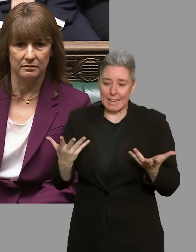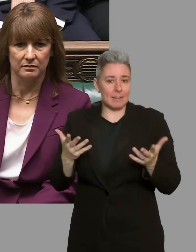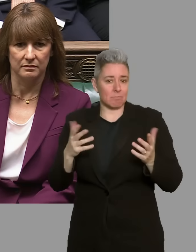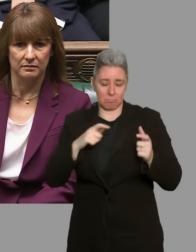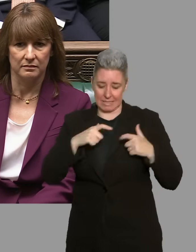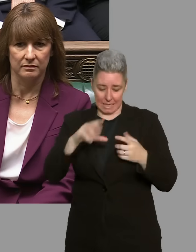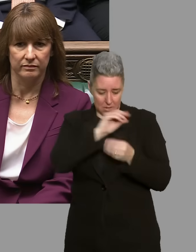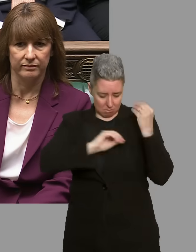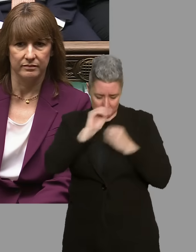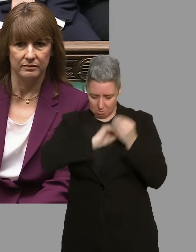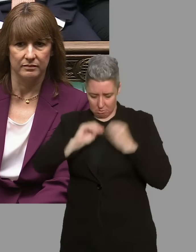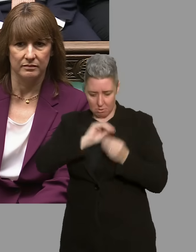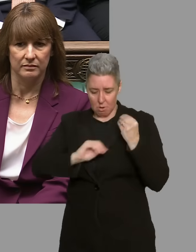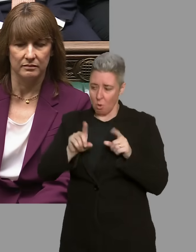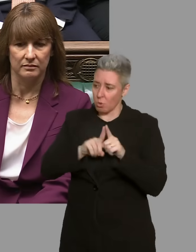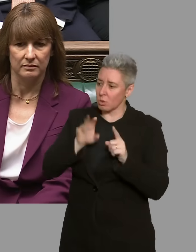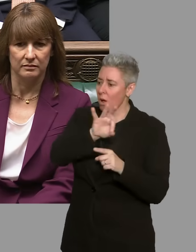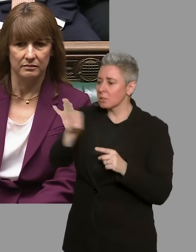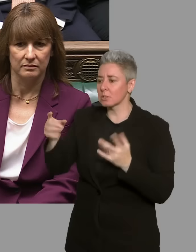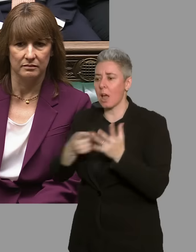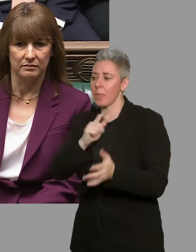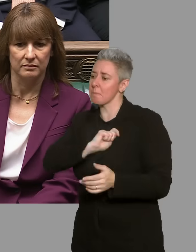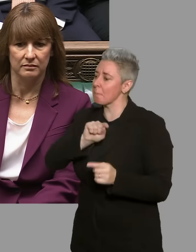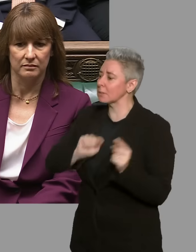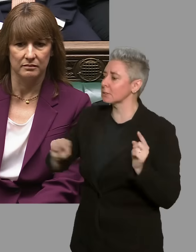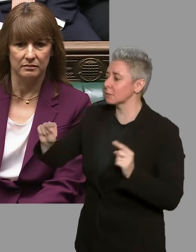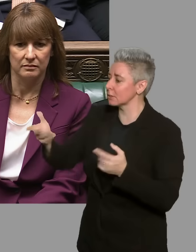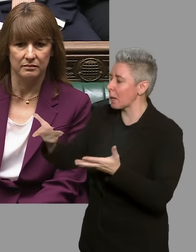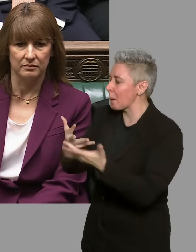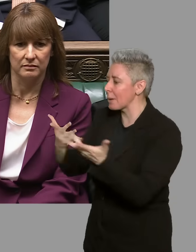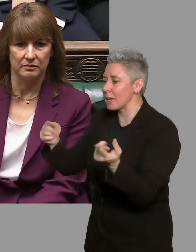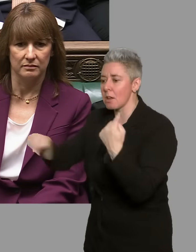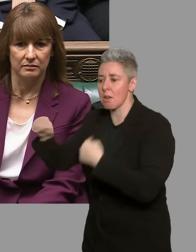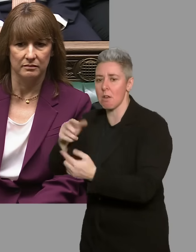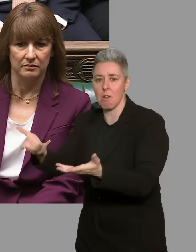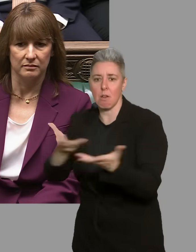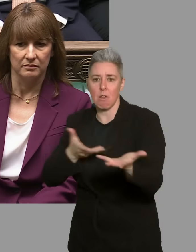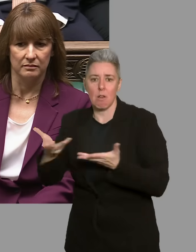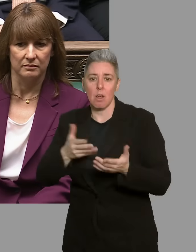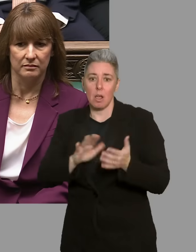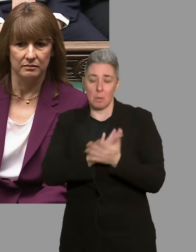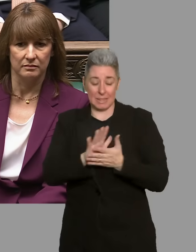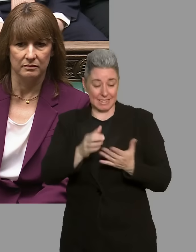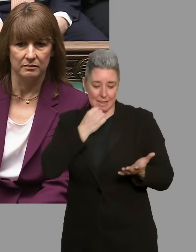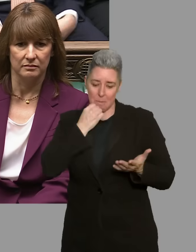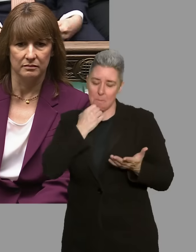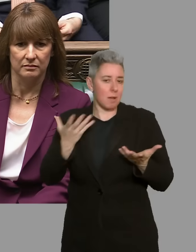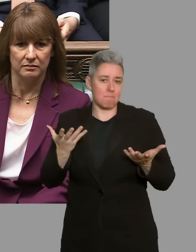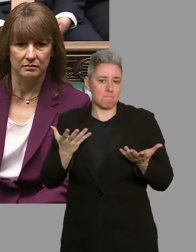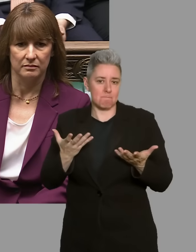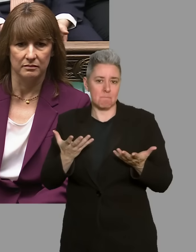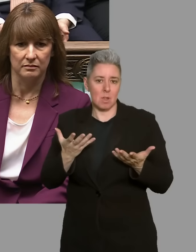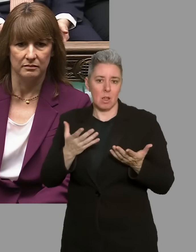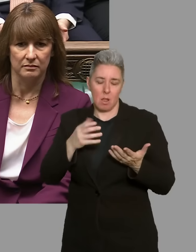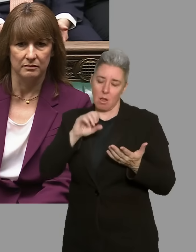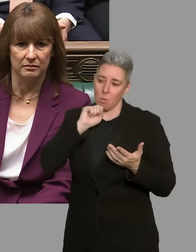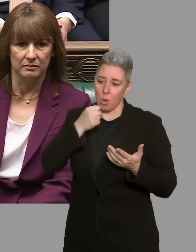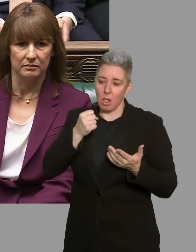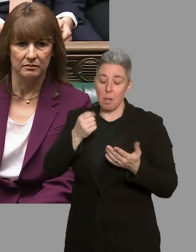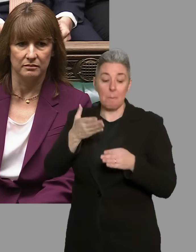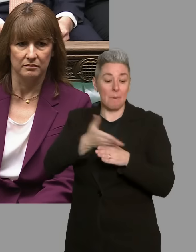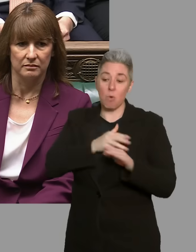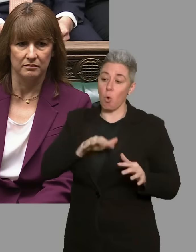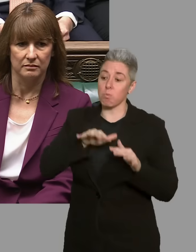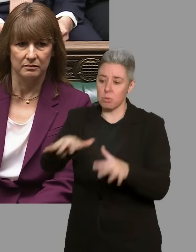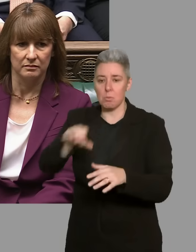put before the House before we were to deploy. But I'll do more than that. If we went as far as a legal instrument to deploy, which would be necessary,